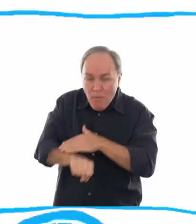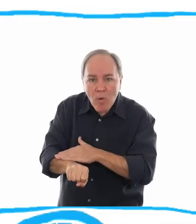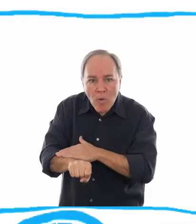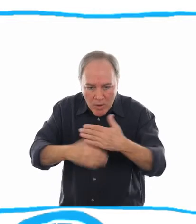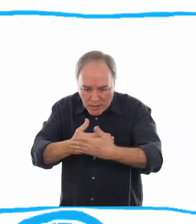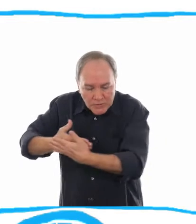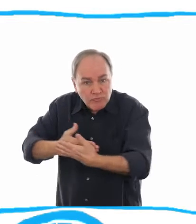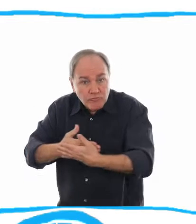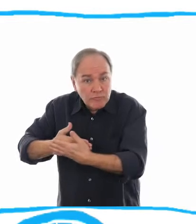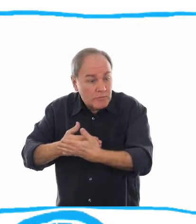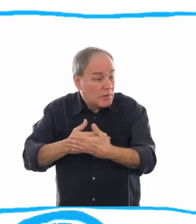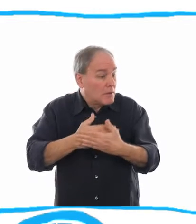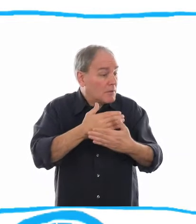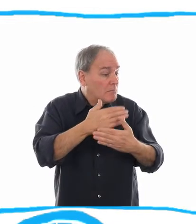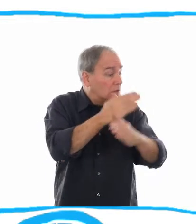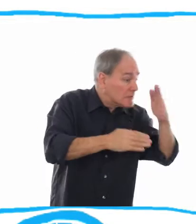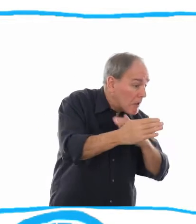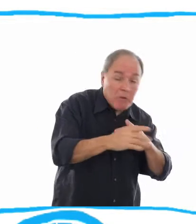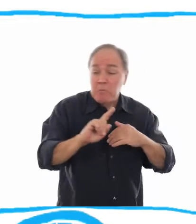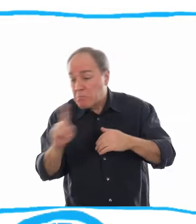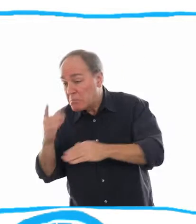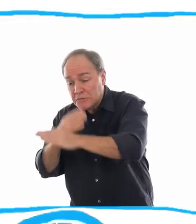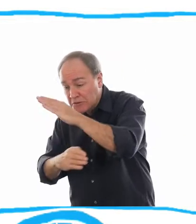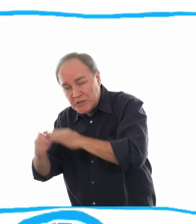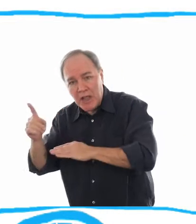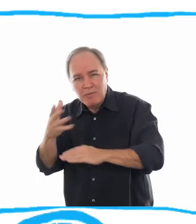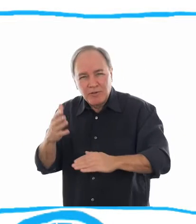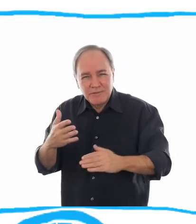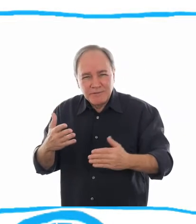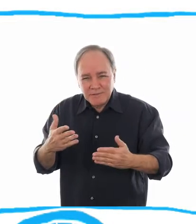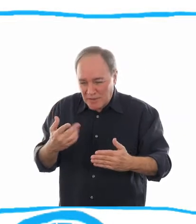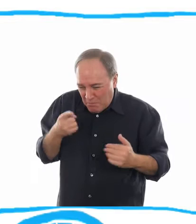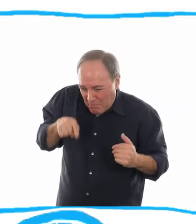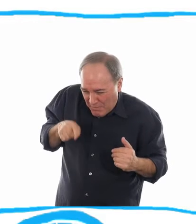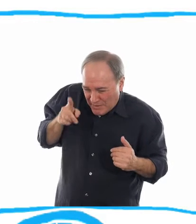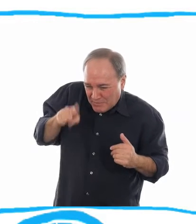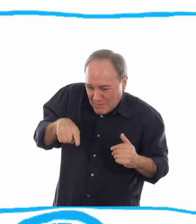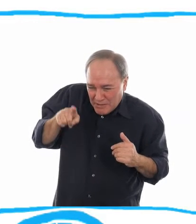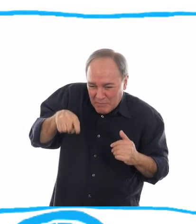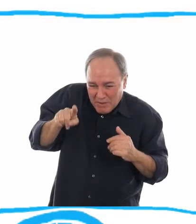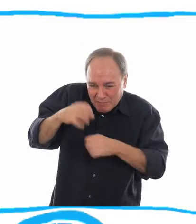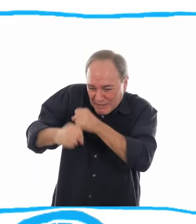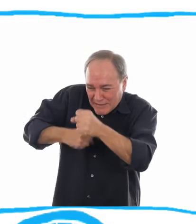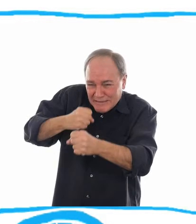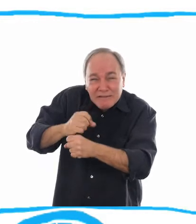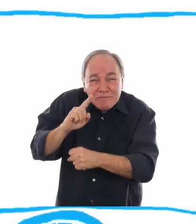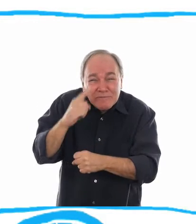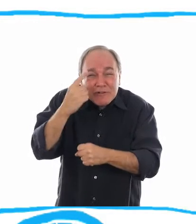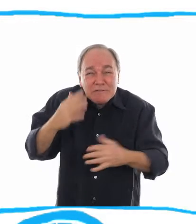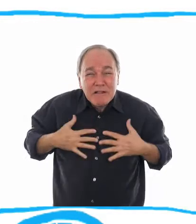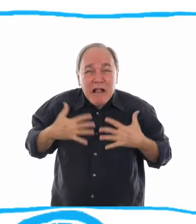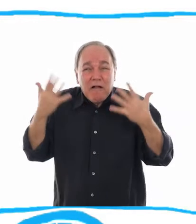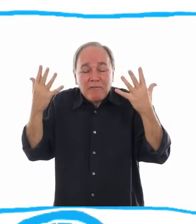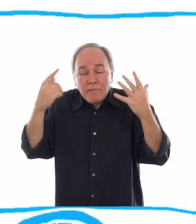possible. Children disabled and not form their attitudes in the earliest days and months and years of